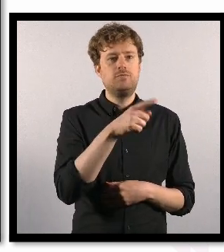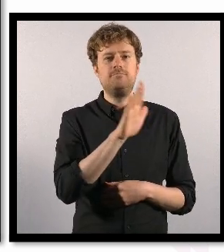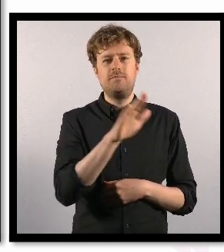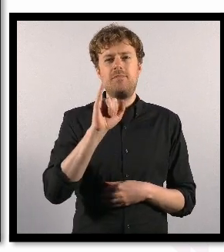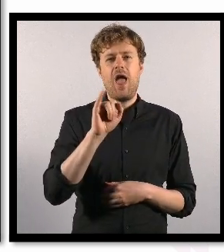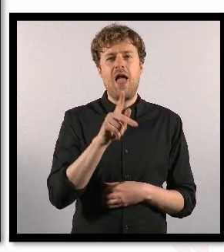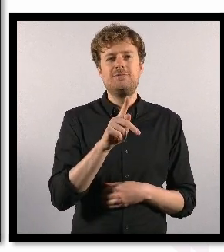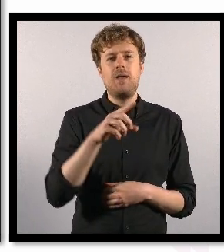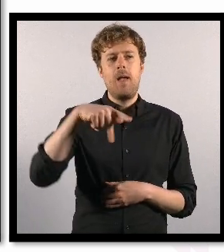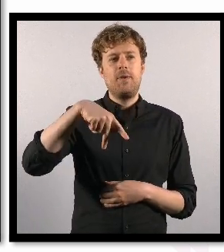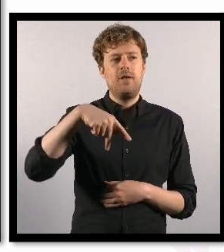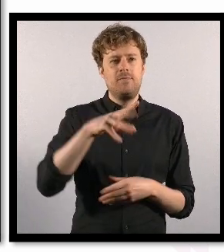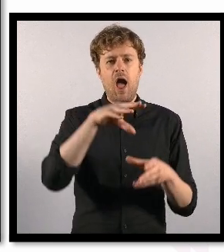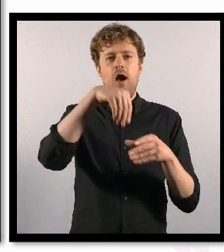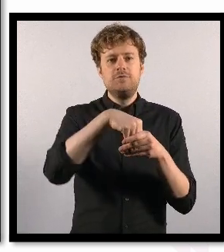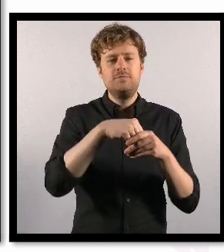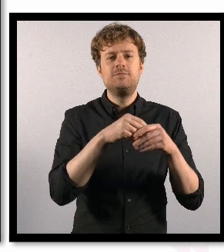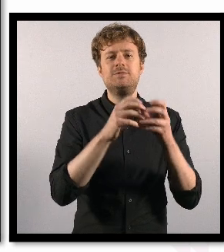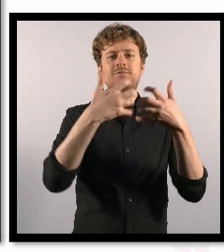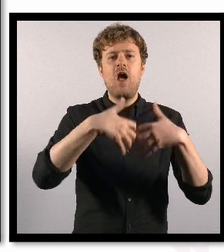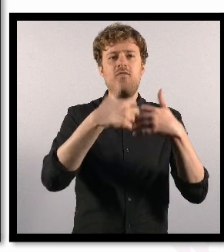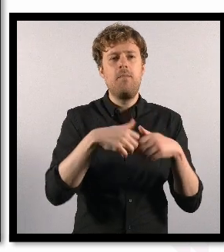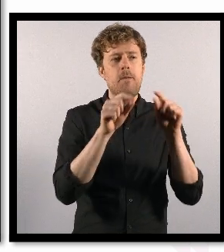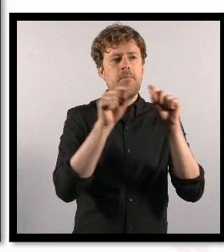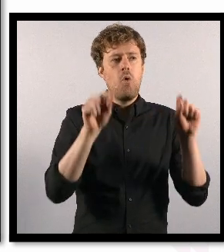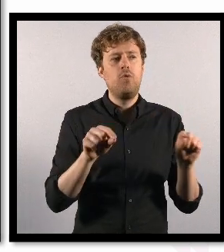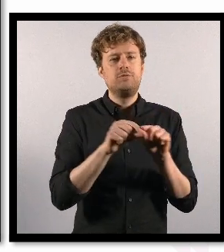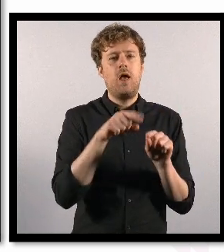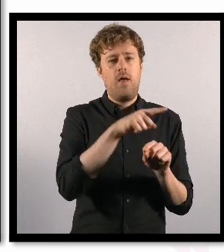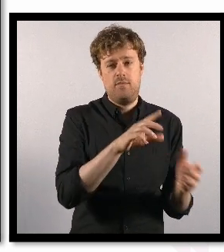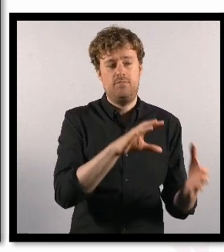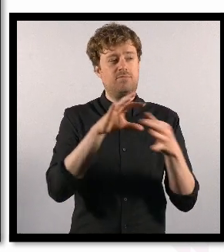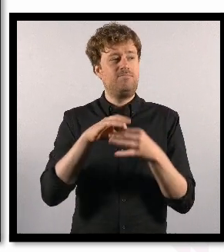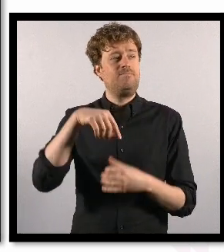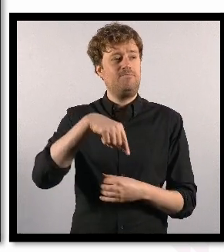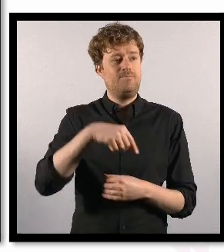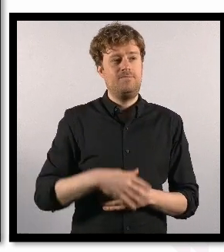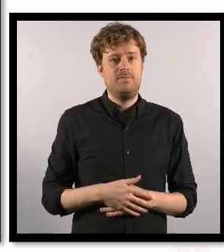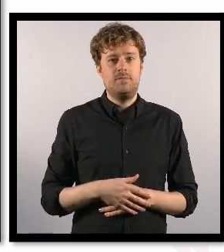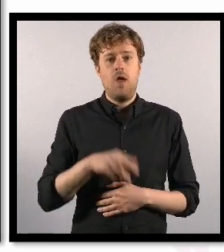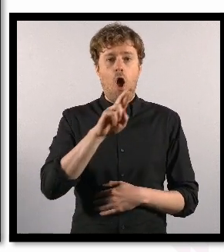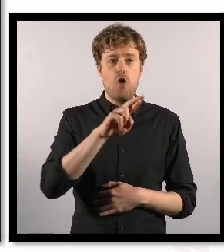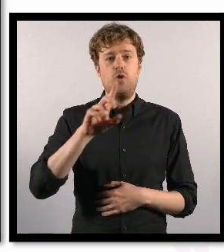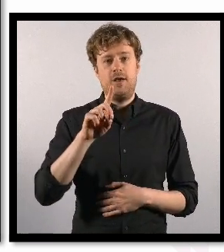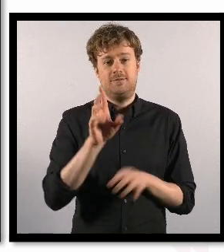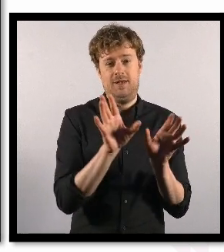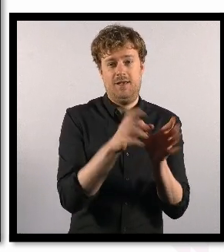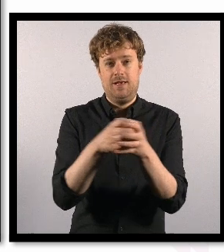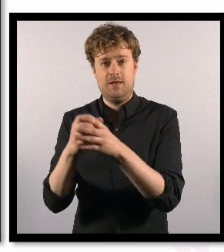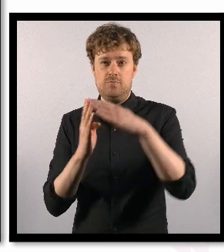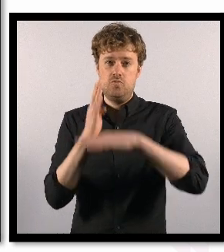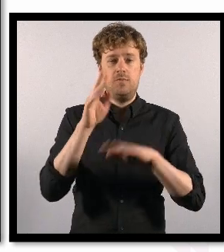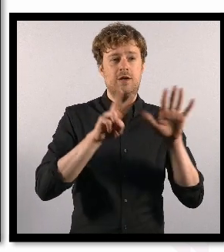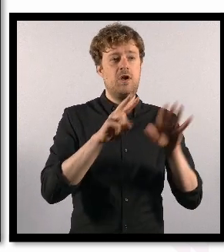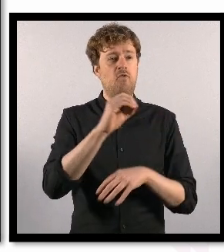range of developer experience problems and issues: context switching, fragmentation, cognitive load, things you're all familiar